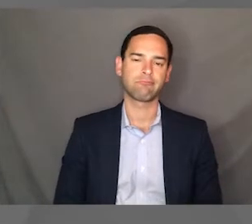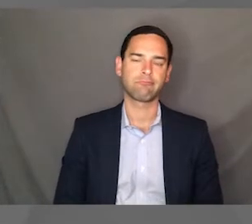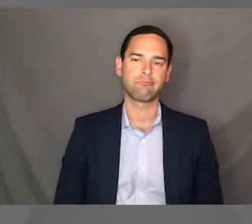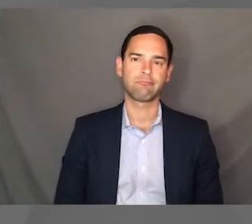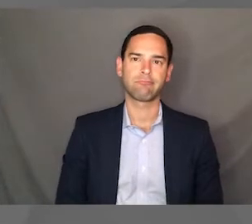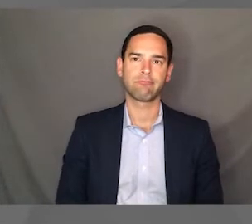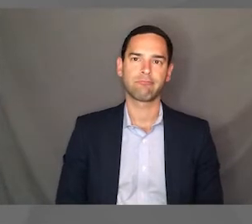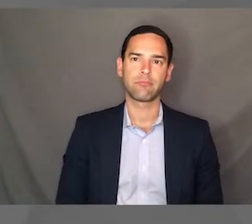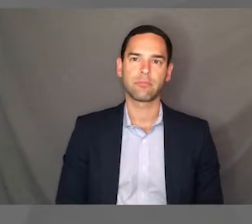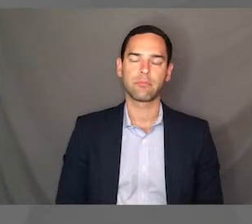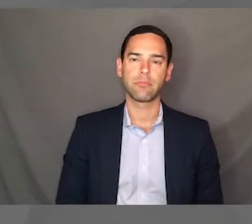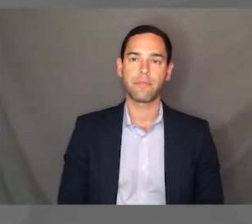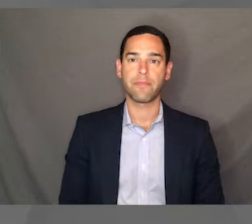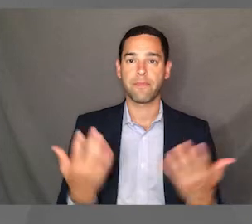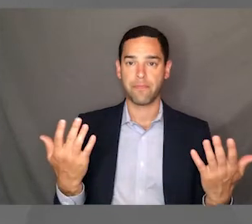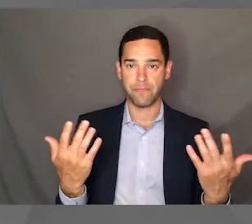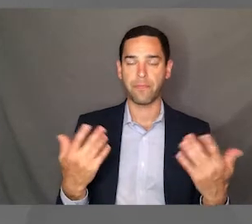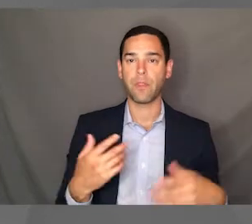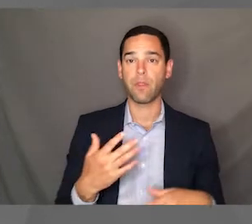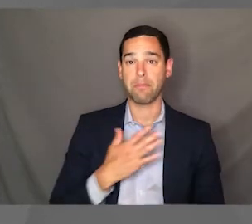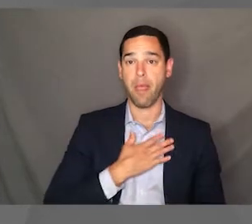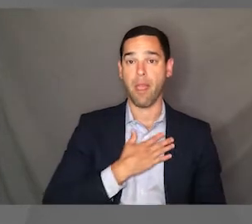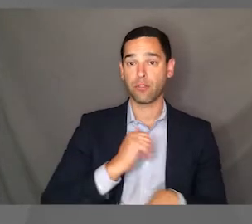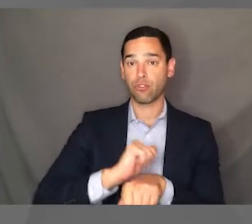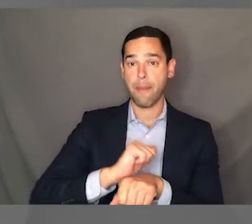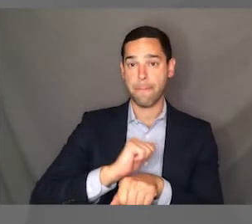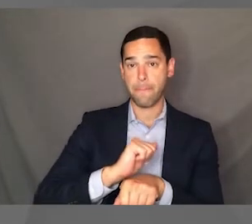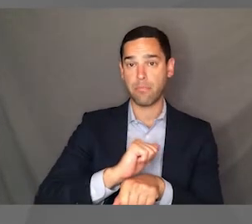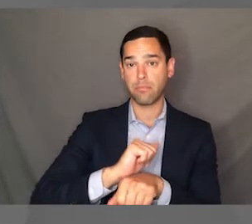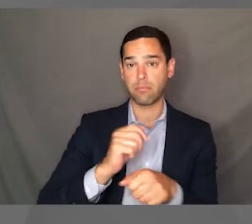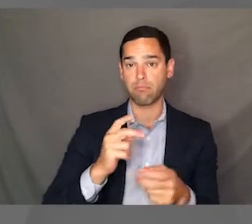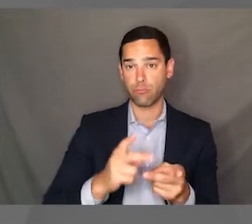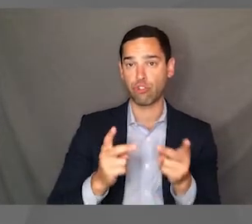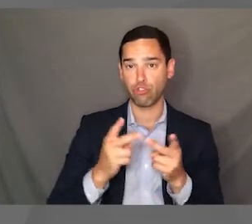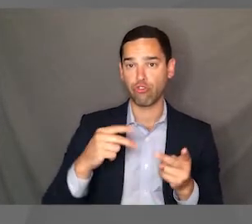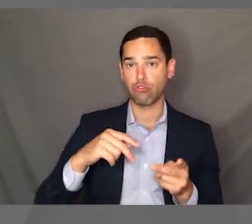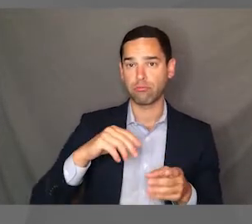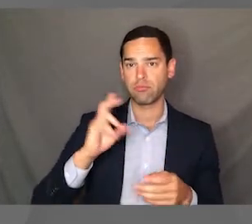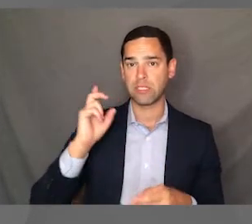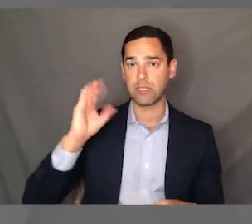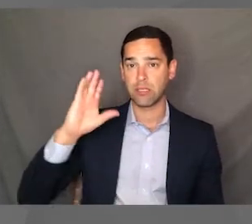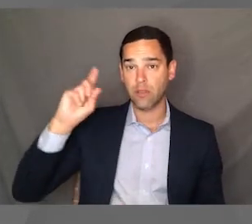use my position in government, that